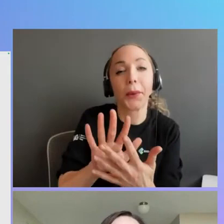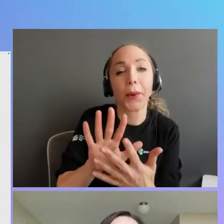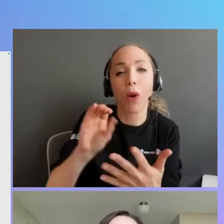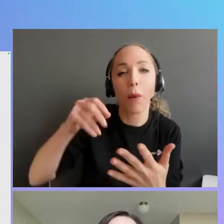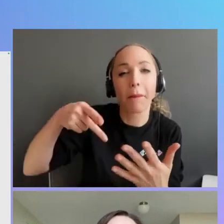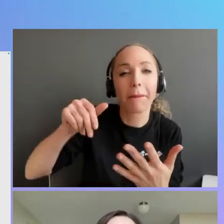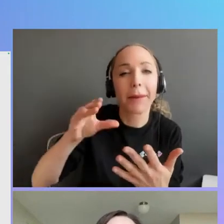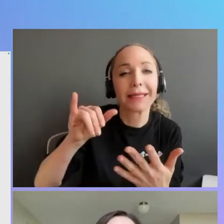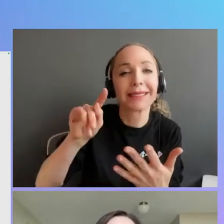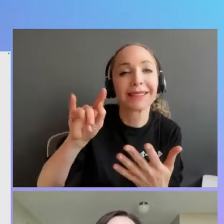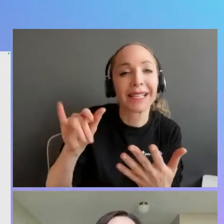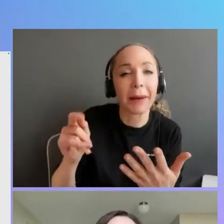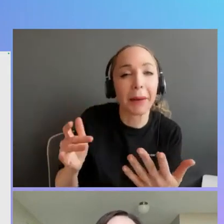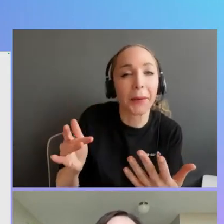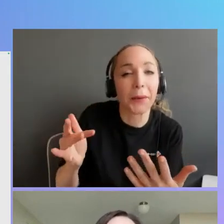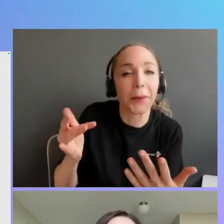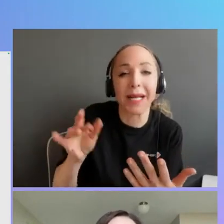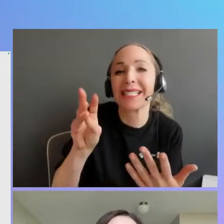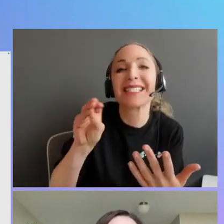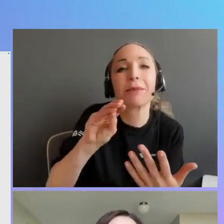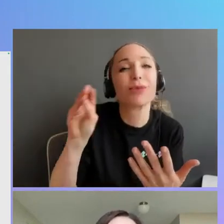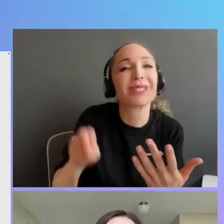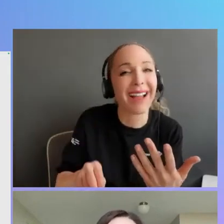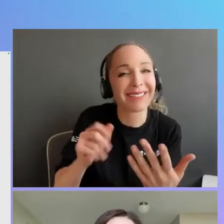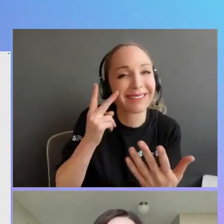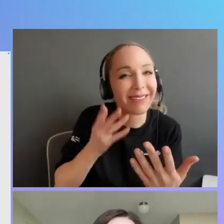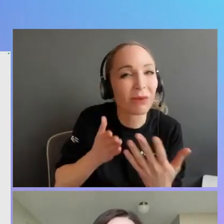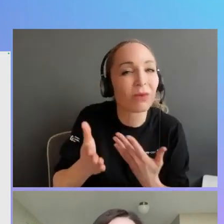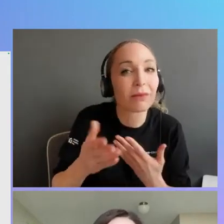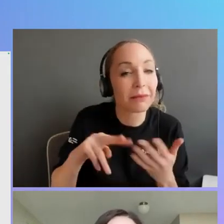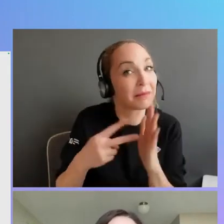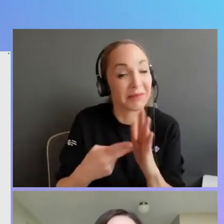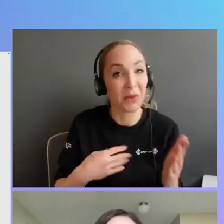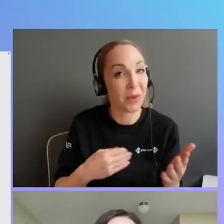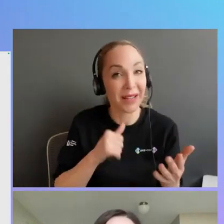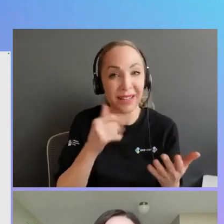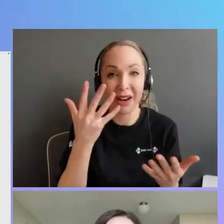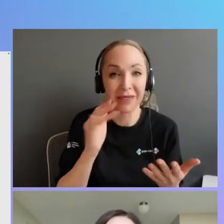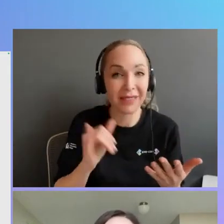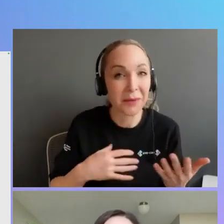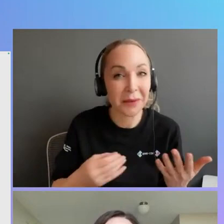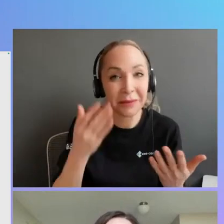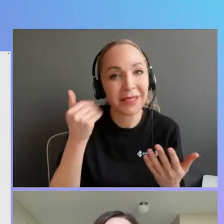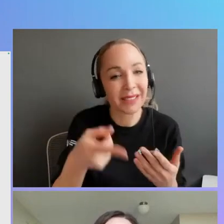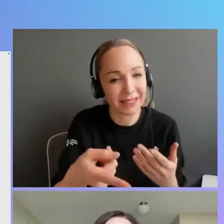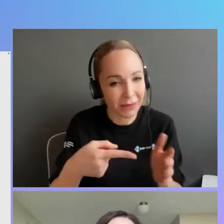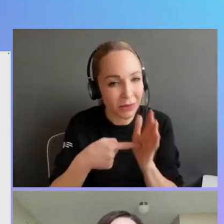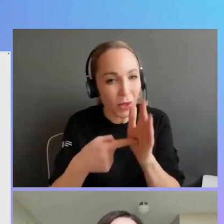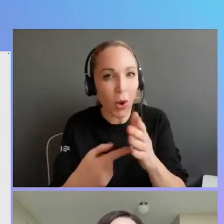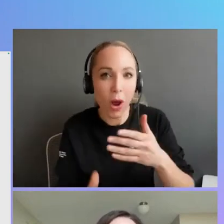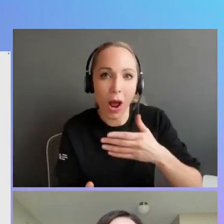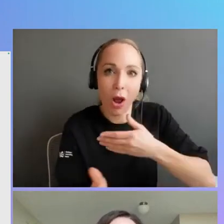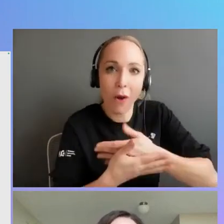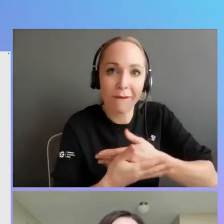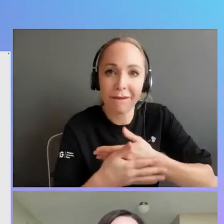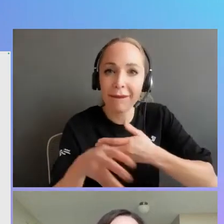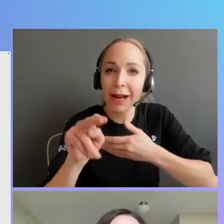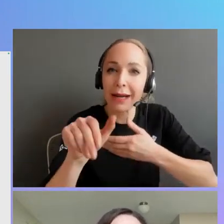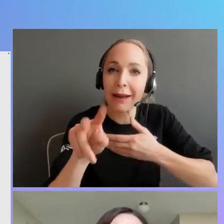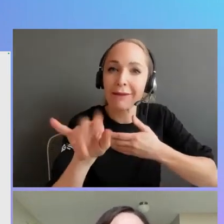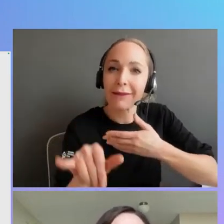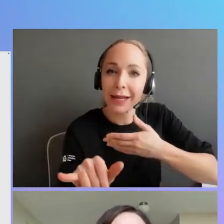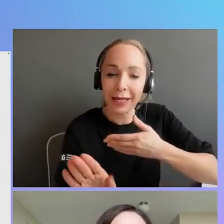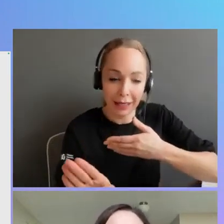So what's happening then in reality is that the white does not appear white on screen because it's being shown over a navy background. So you're getting kind of like